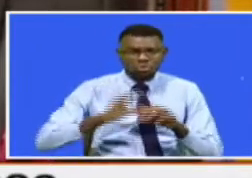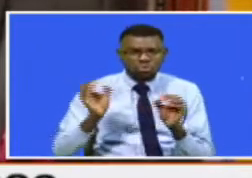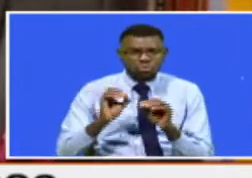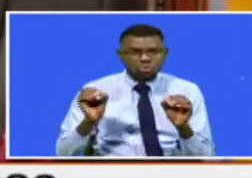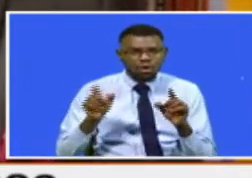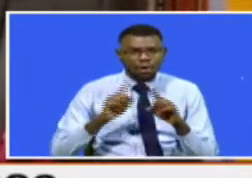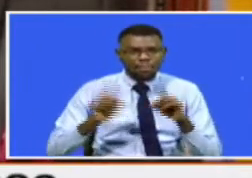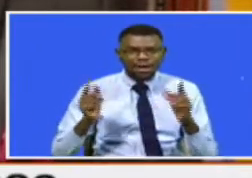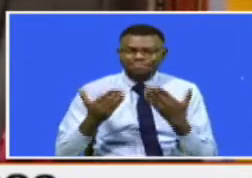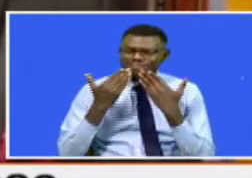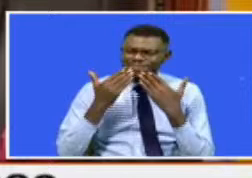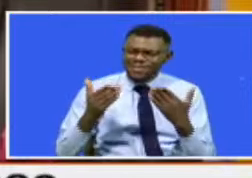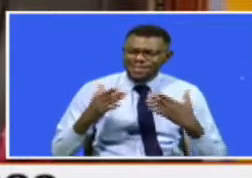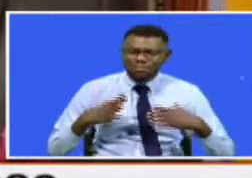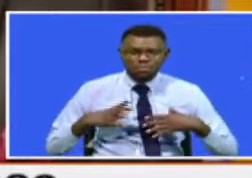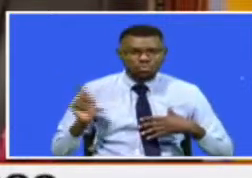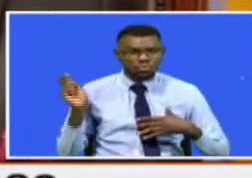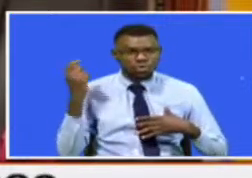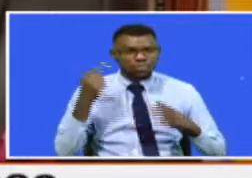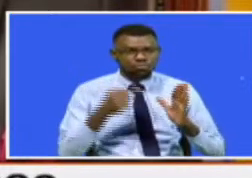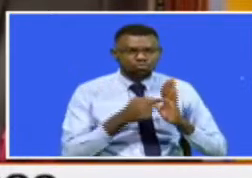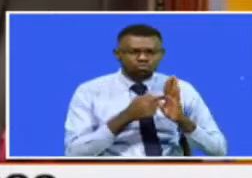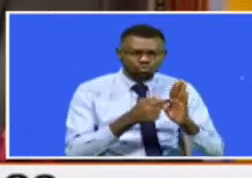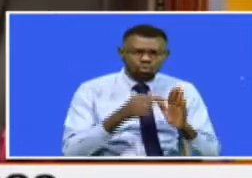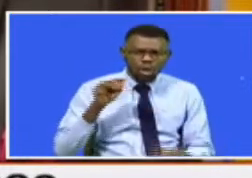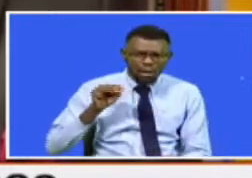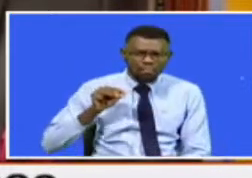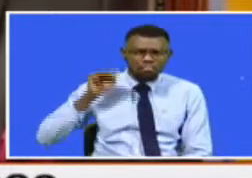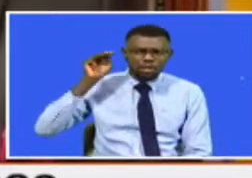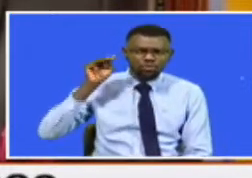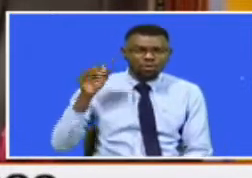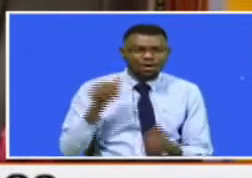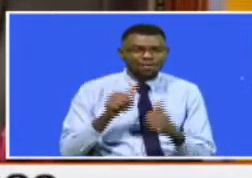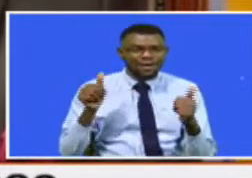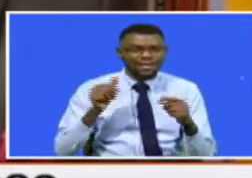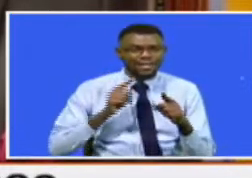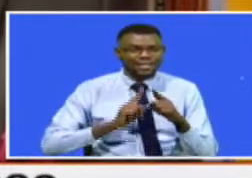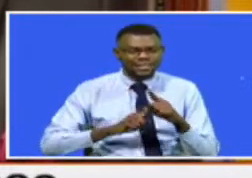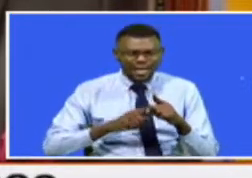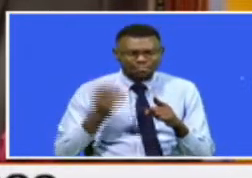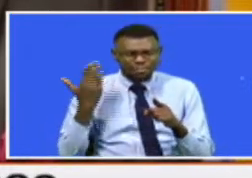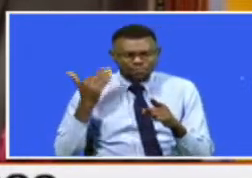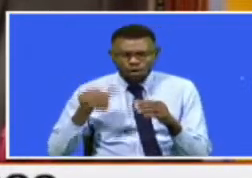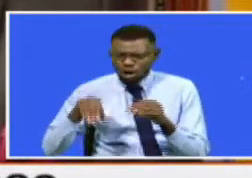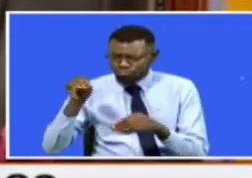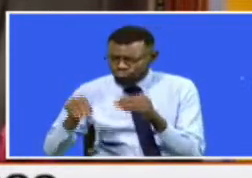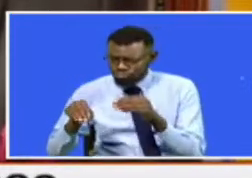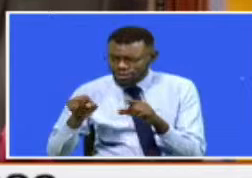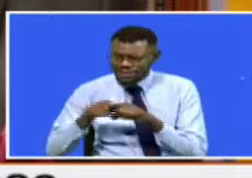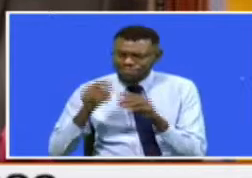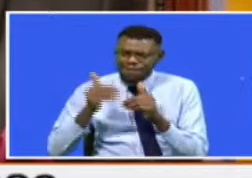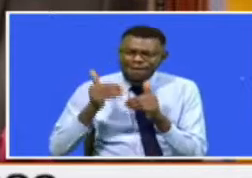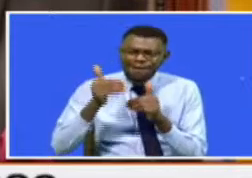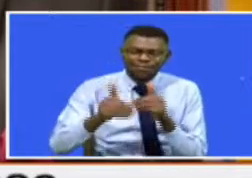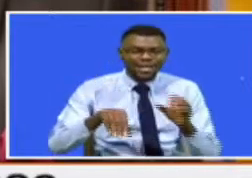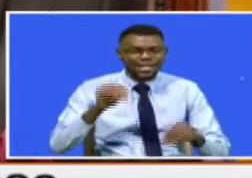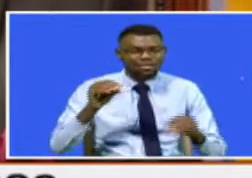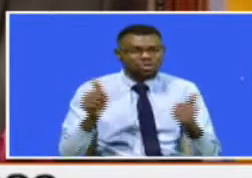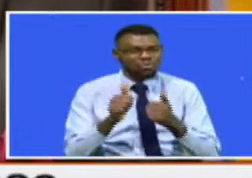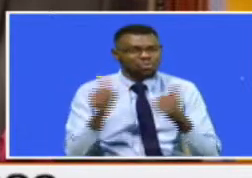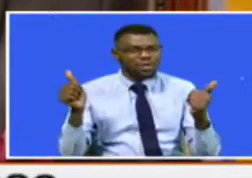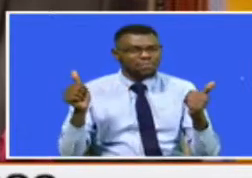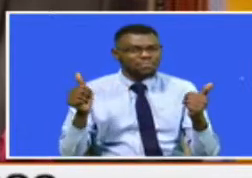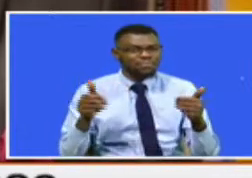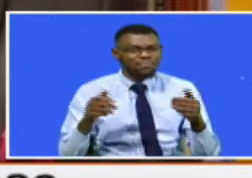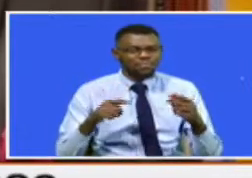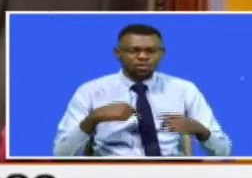thank Kenyans for the display of maturity during and after the elections this year.